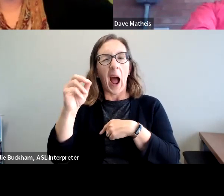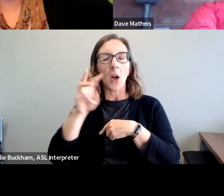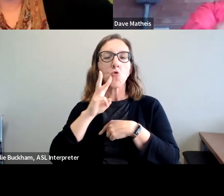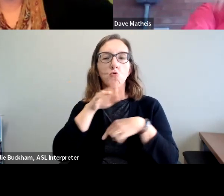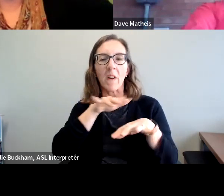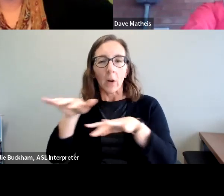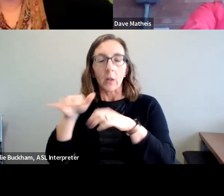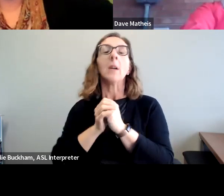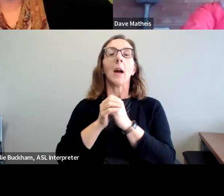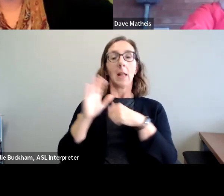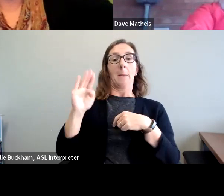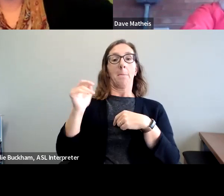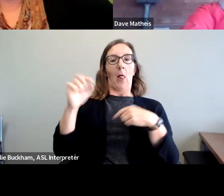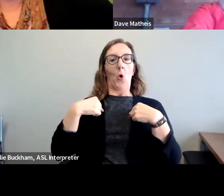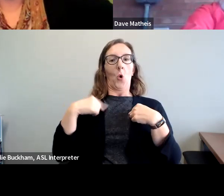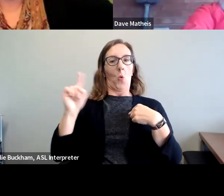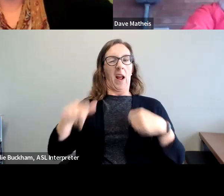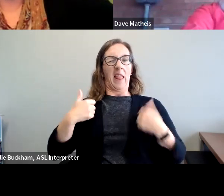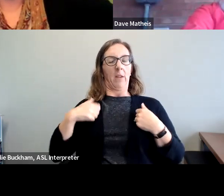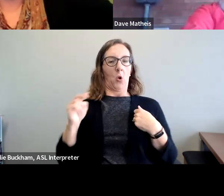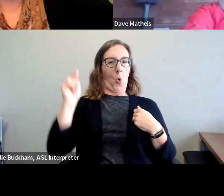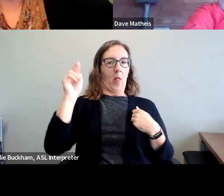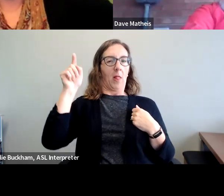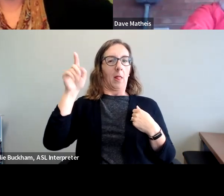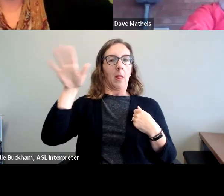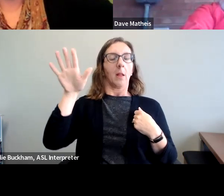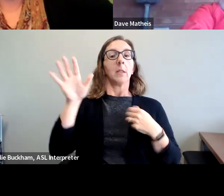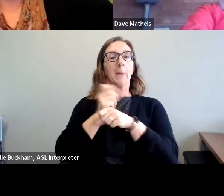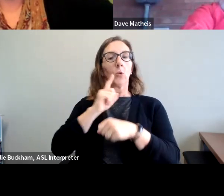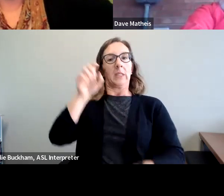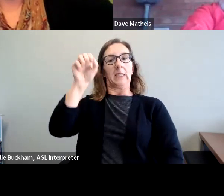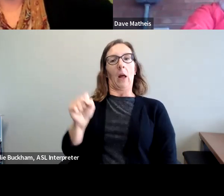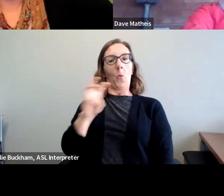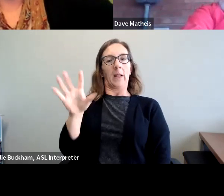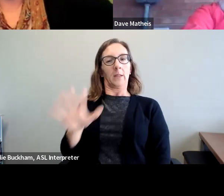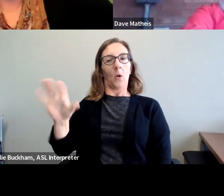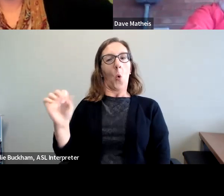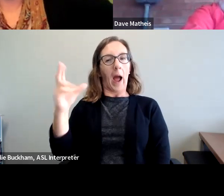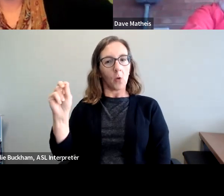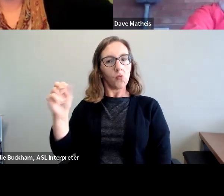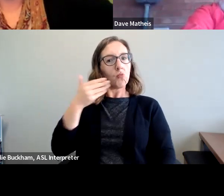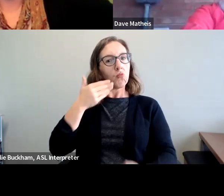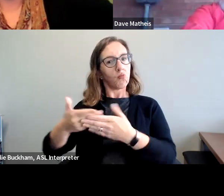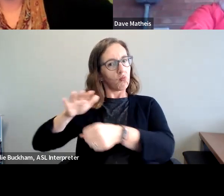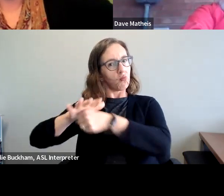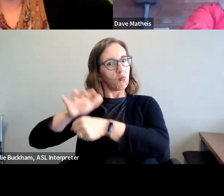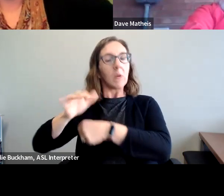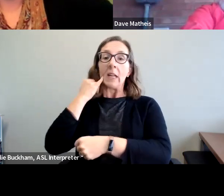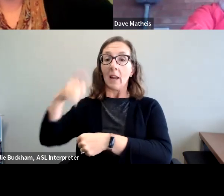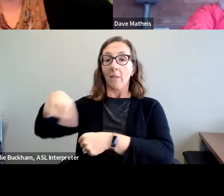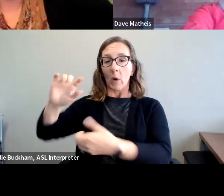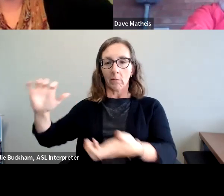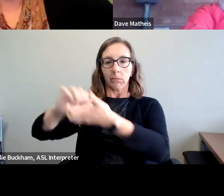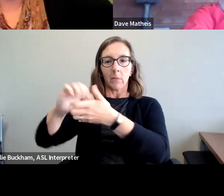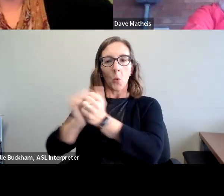other counties that we're working with just to make sure our Southwest Ohio is good. And if we work together with our Southwest